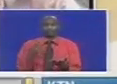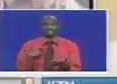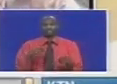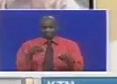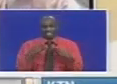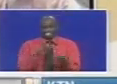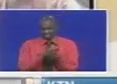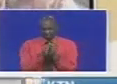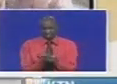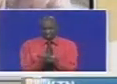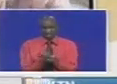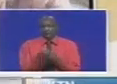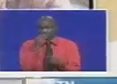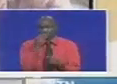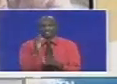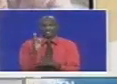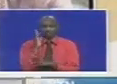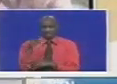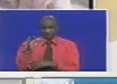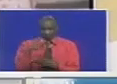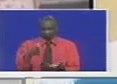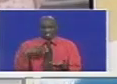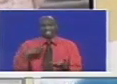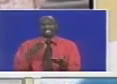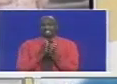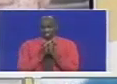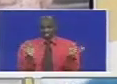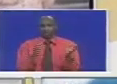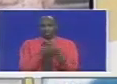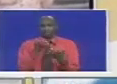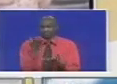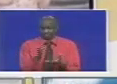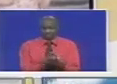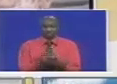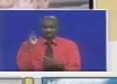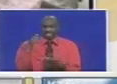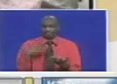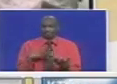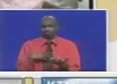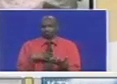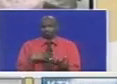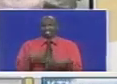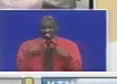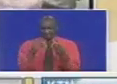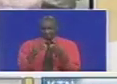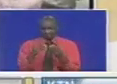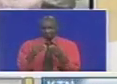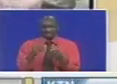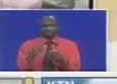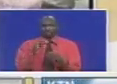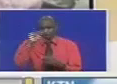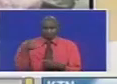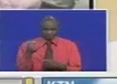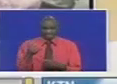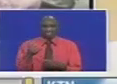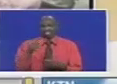of food security and the general economy of this country. So Kenyans should give the Jubilee government